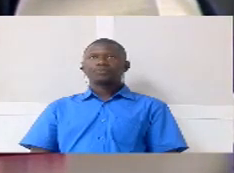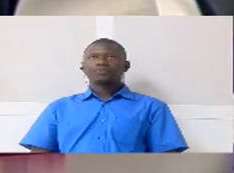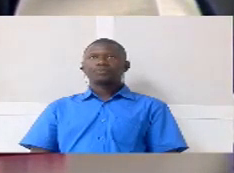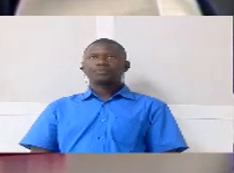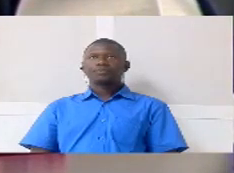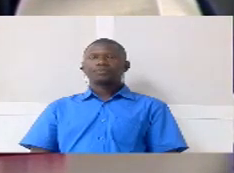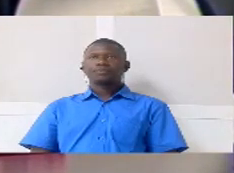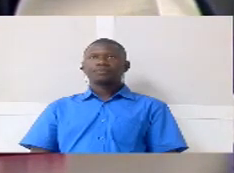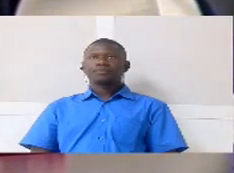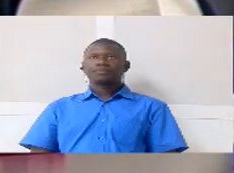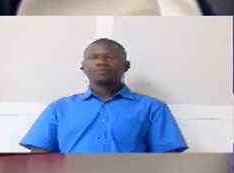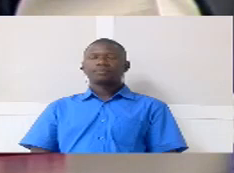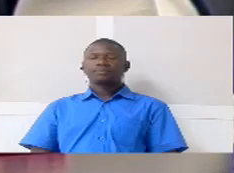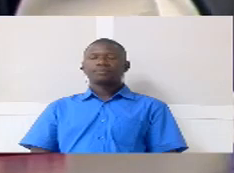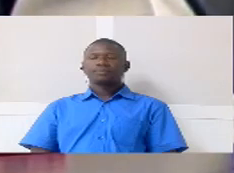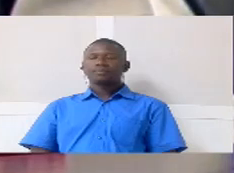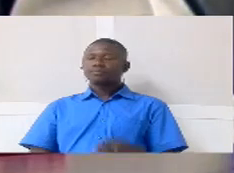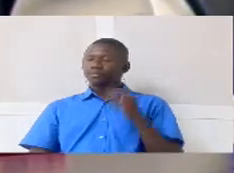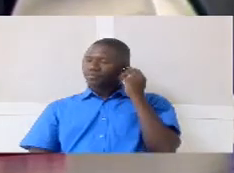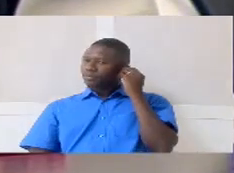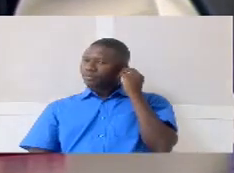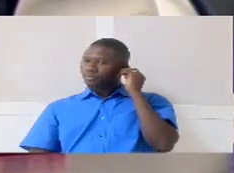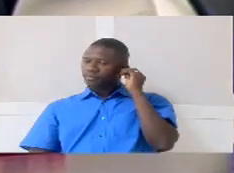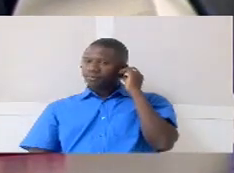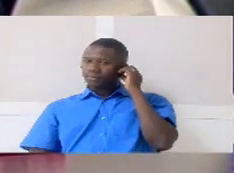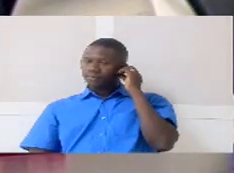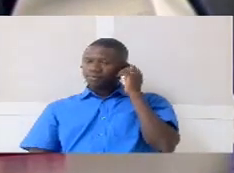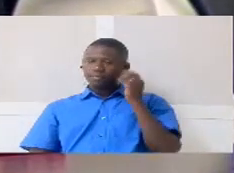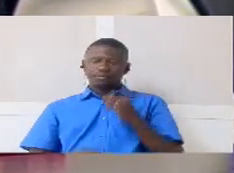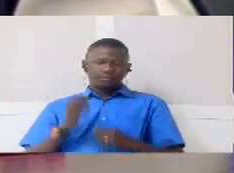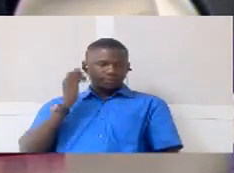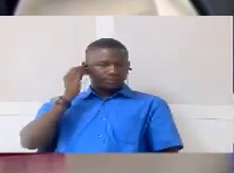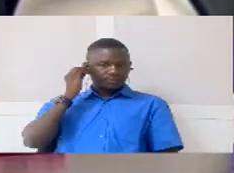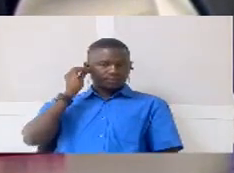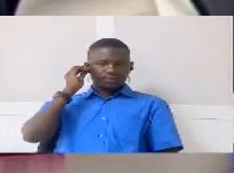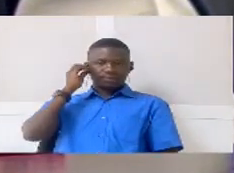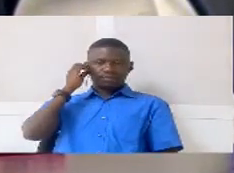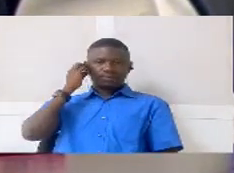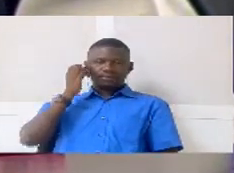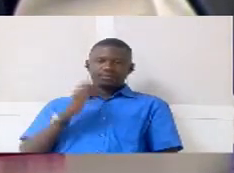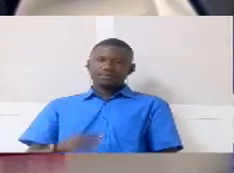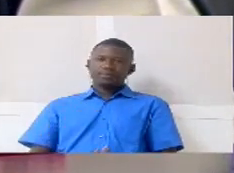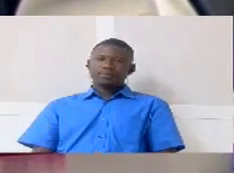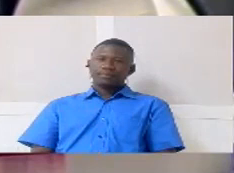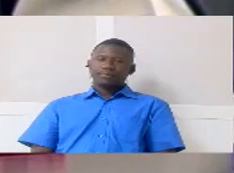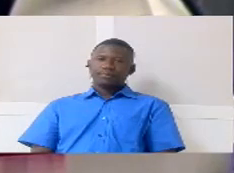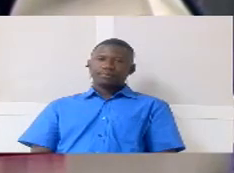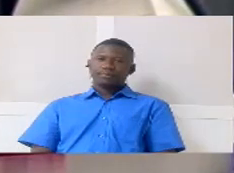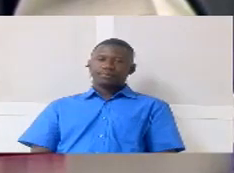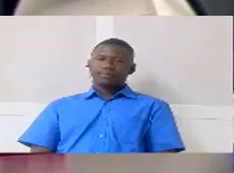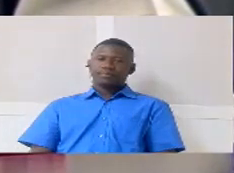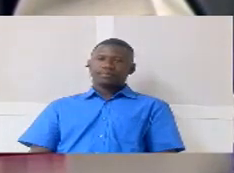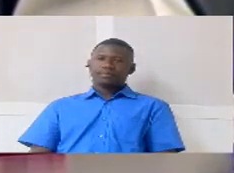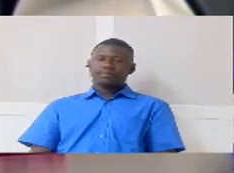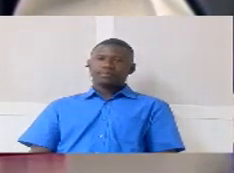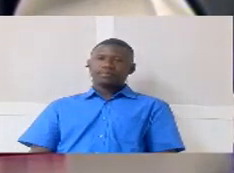nga amanke defo nyala bari nga kibaro so to gele. It did not happen in my... Prisoner torture general. That prisoner bigere muni alonko